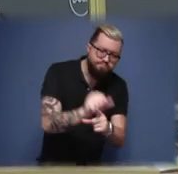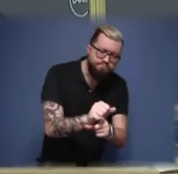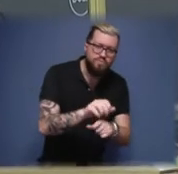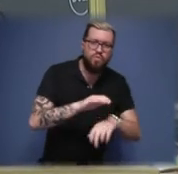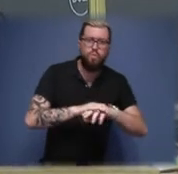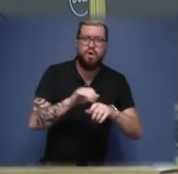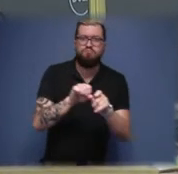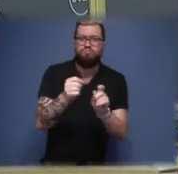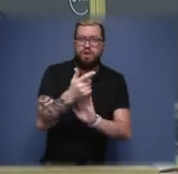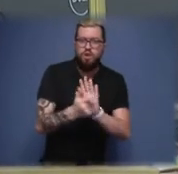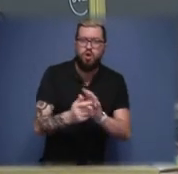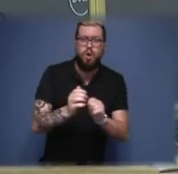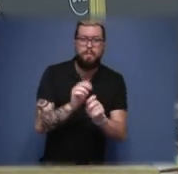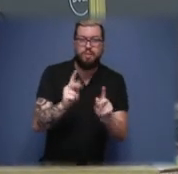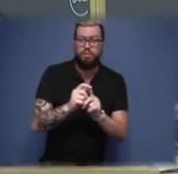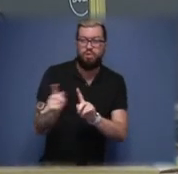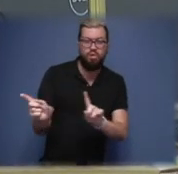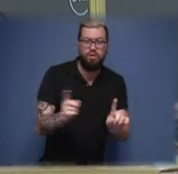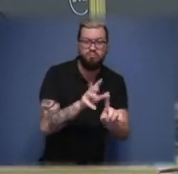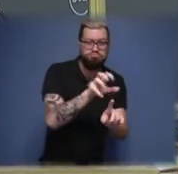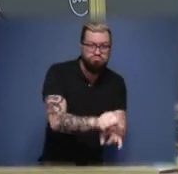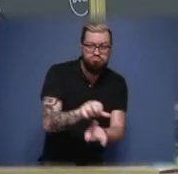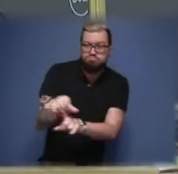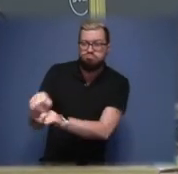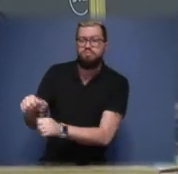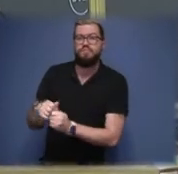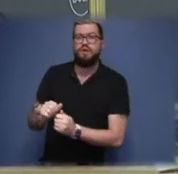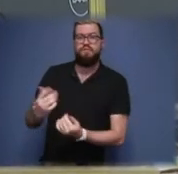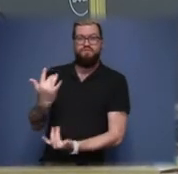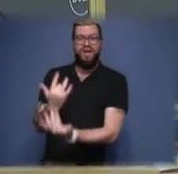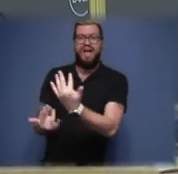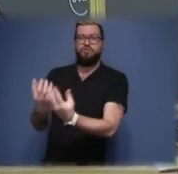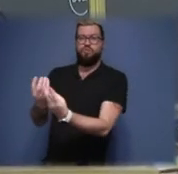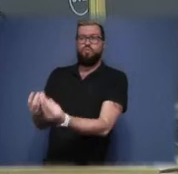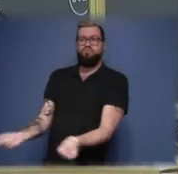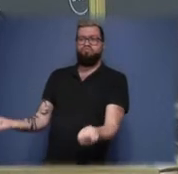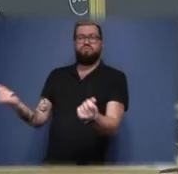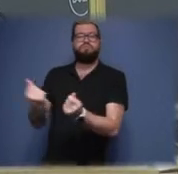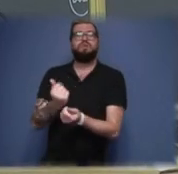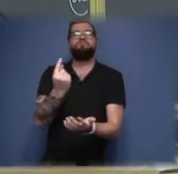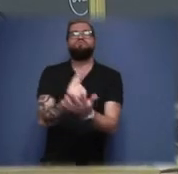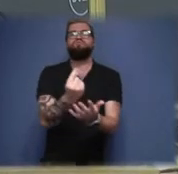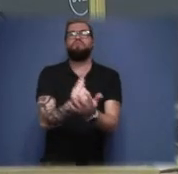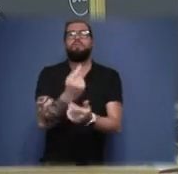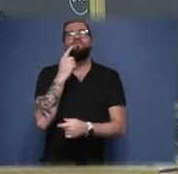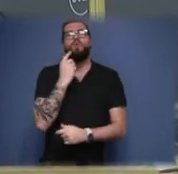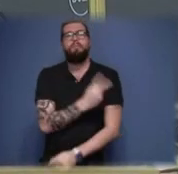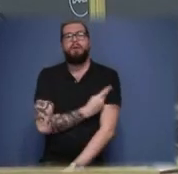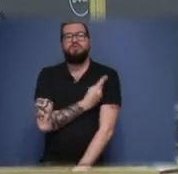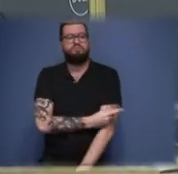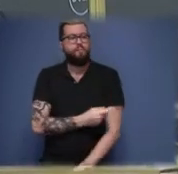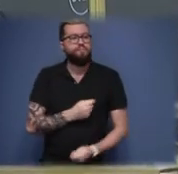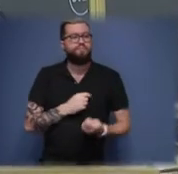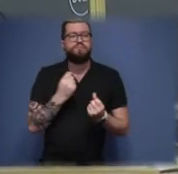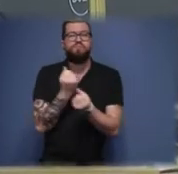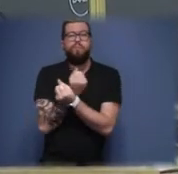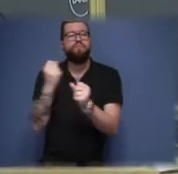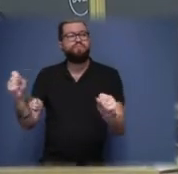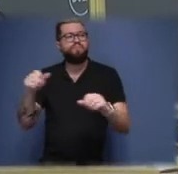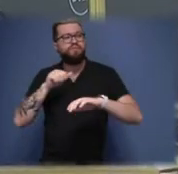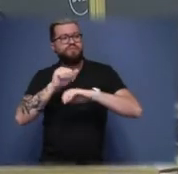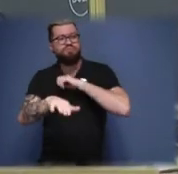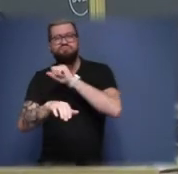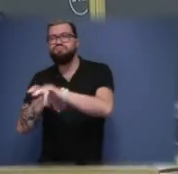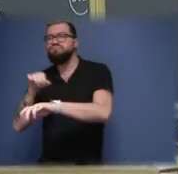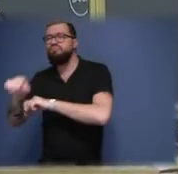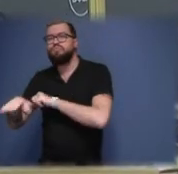criminals, suppression of fires, and treatment of patients. Bucks County public safety dispatchers in